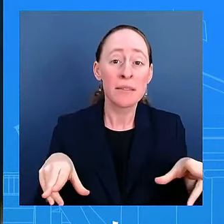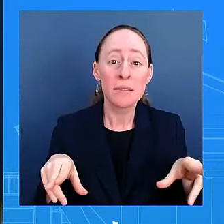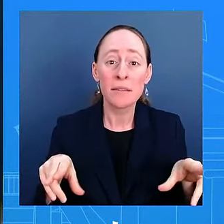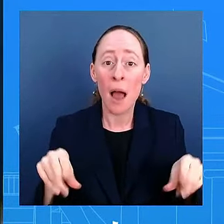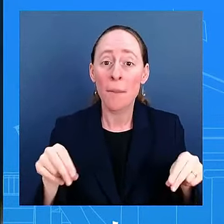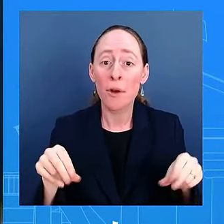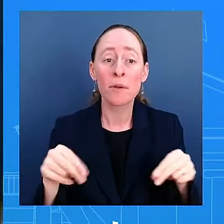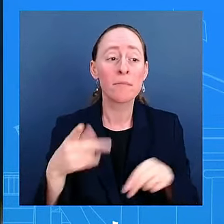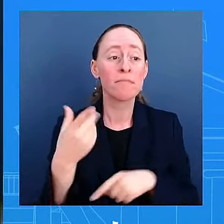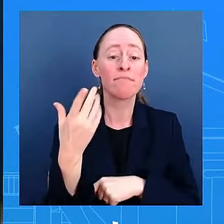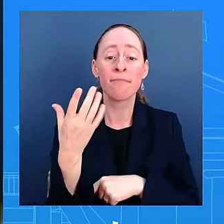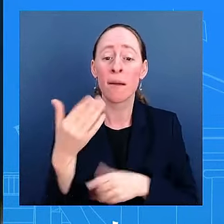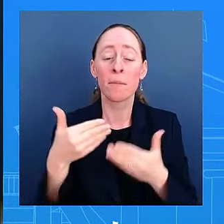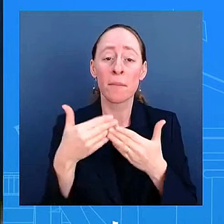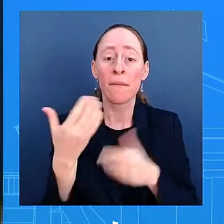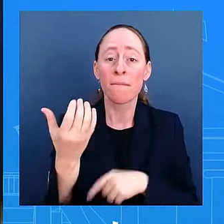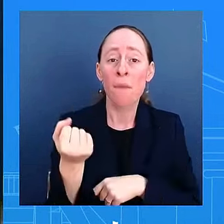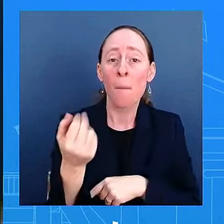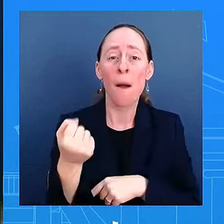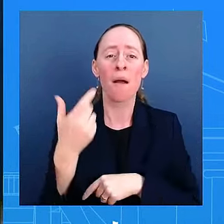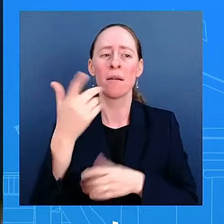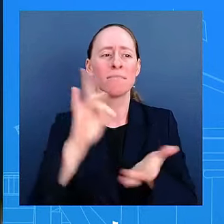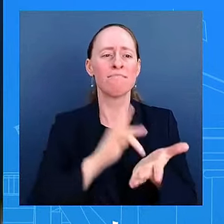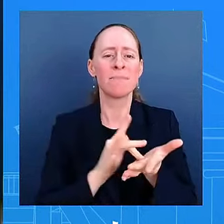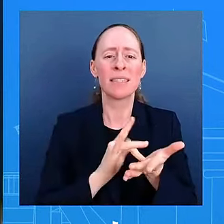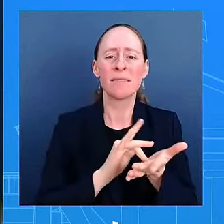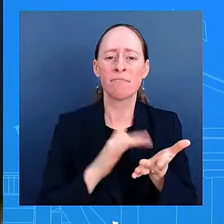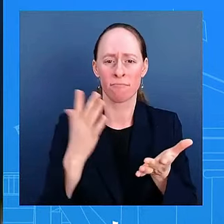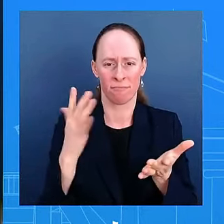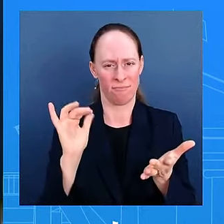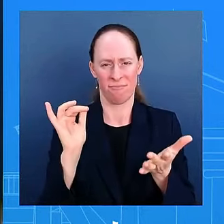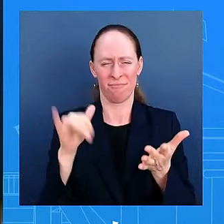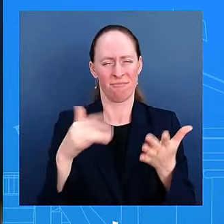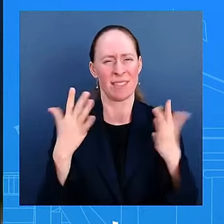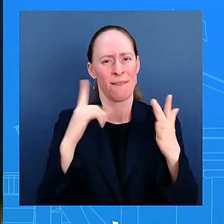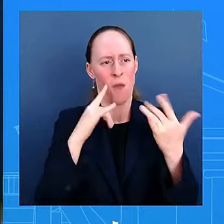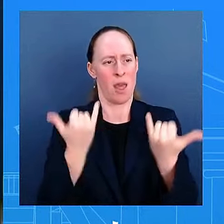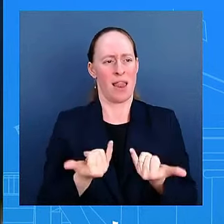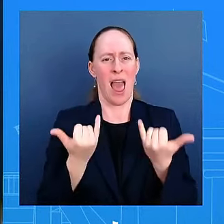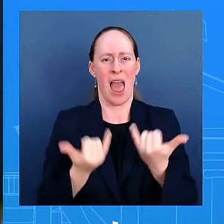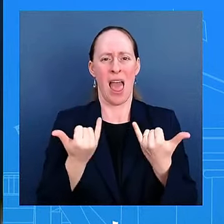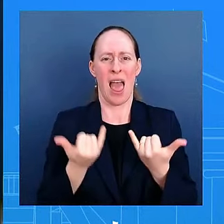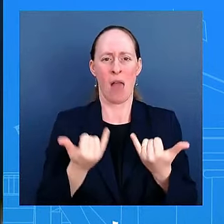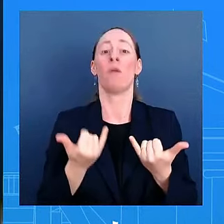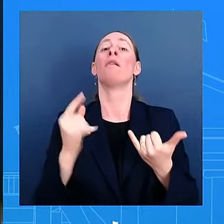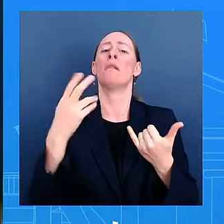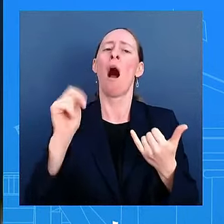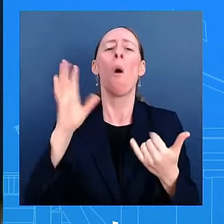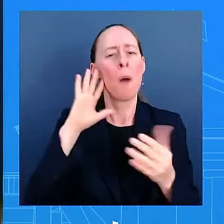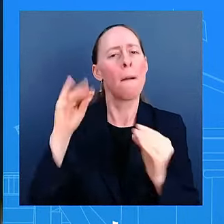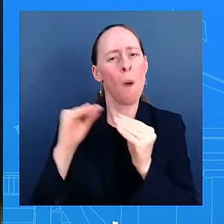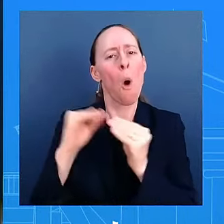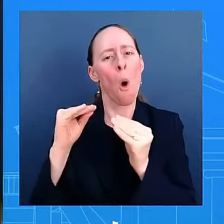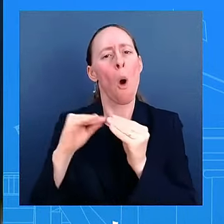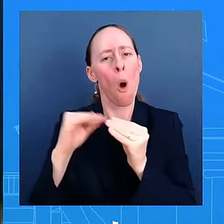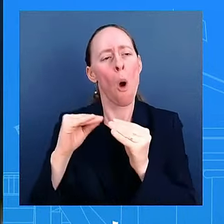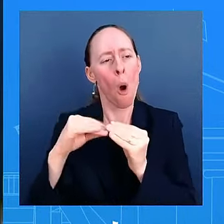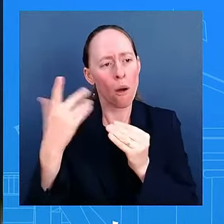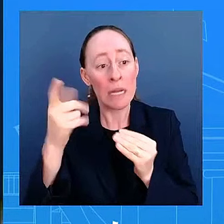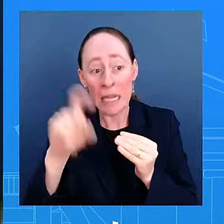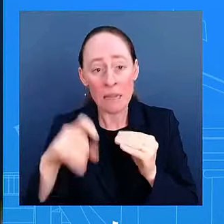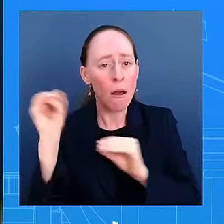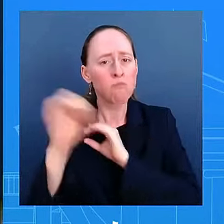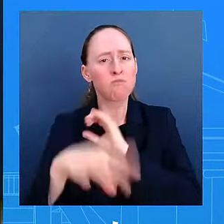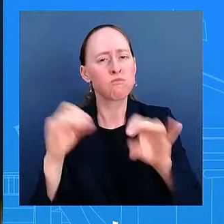event. And the $750 is the beginning, and there is more to come. But it's not helpful when people do that. So